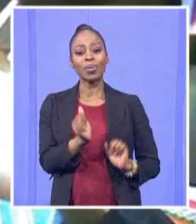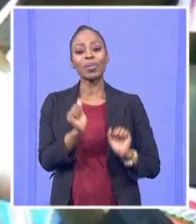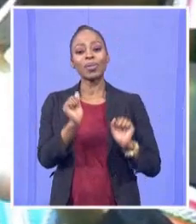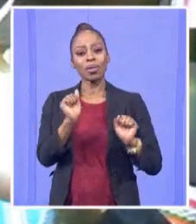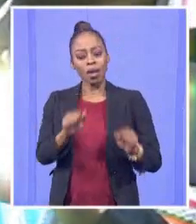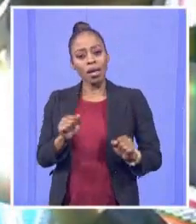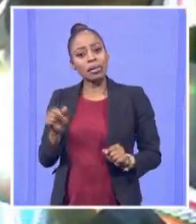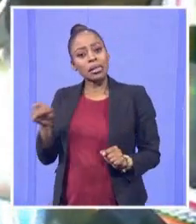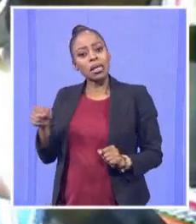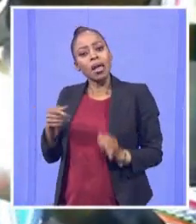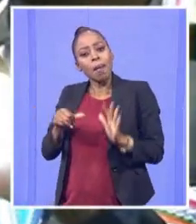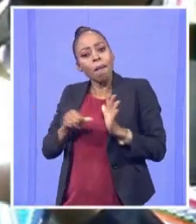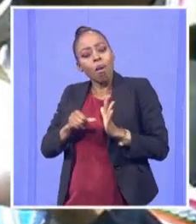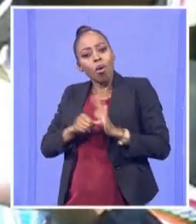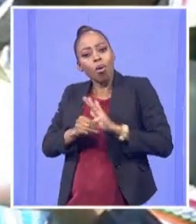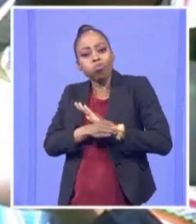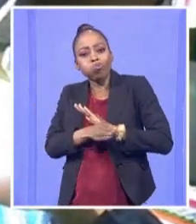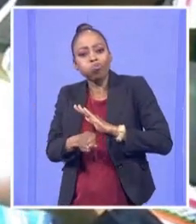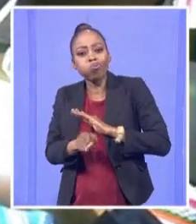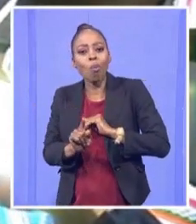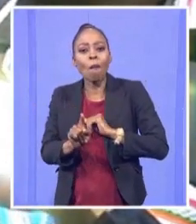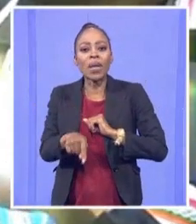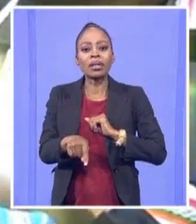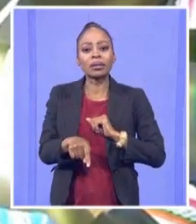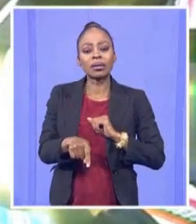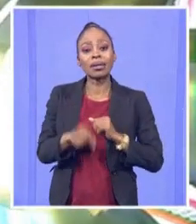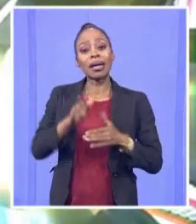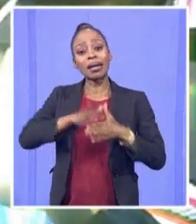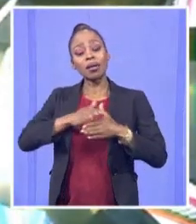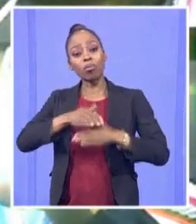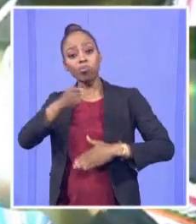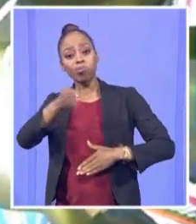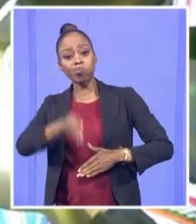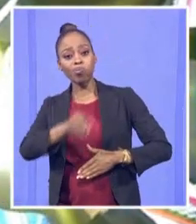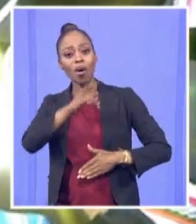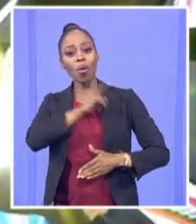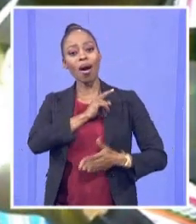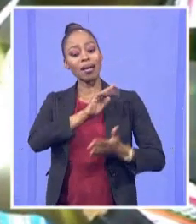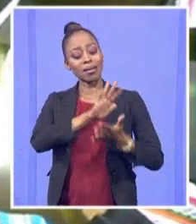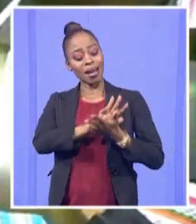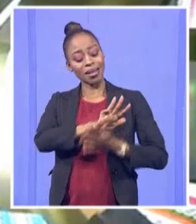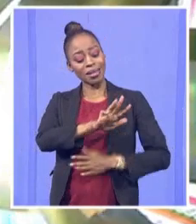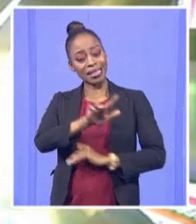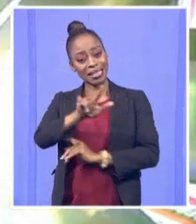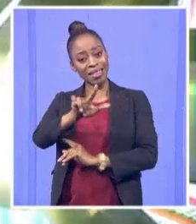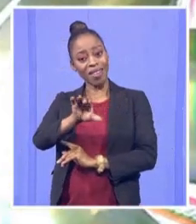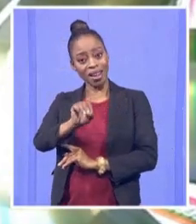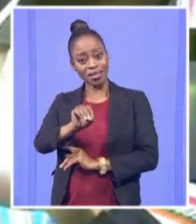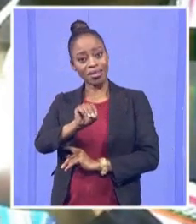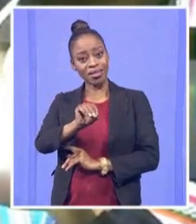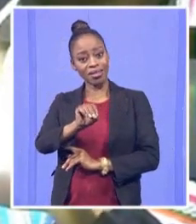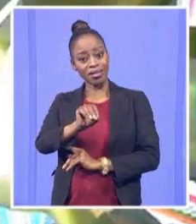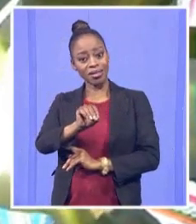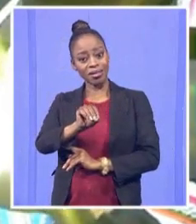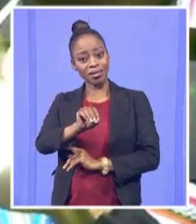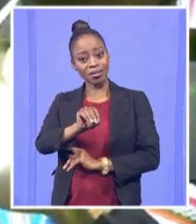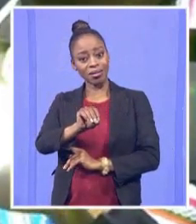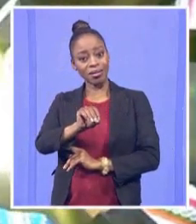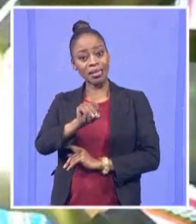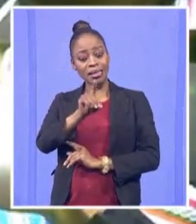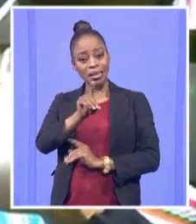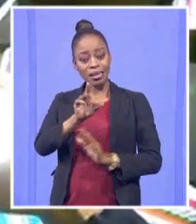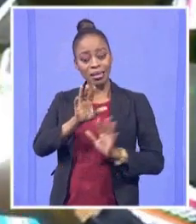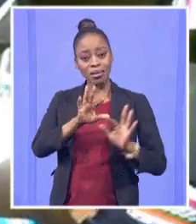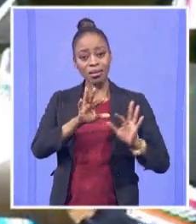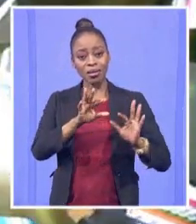symbolic. Why symbolic? It was symbolic because in 1970, when this kingdom